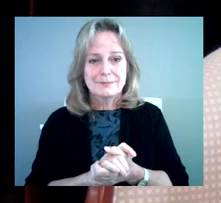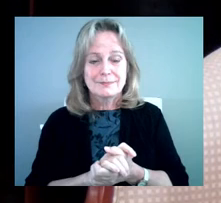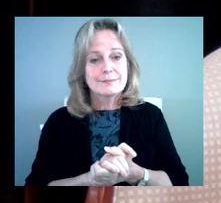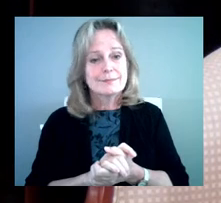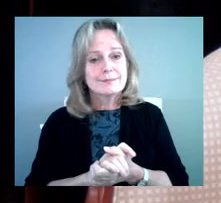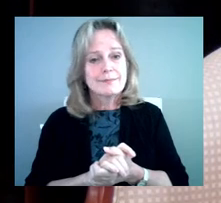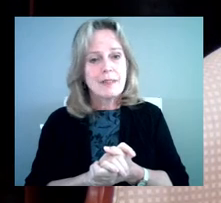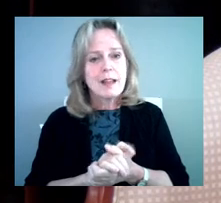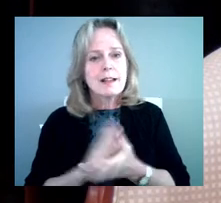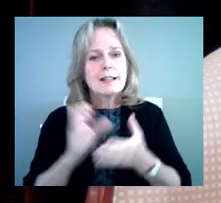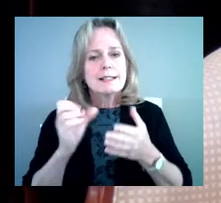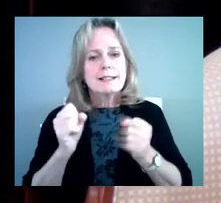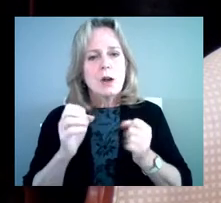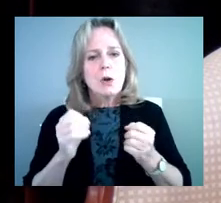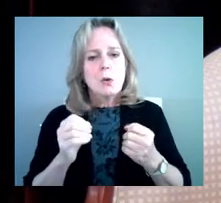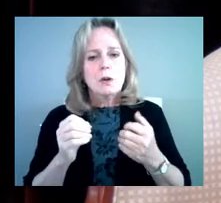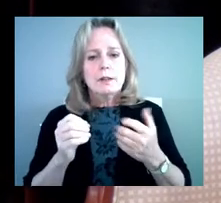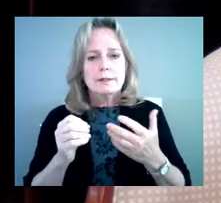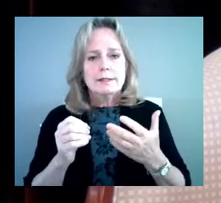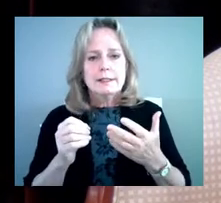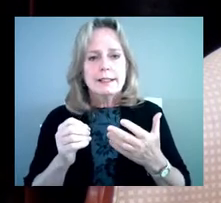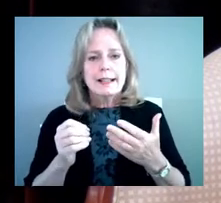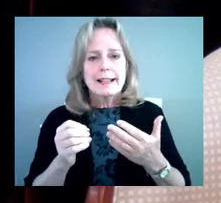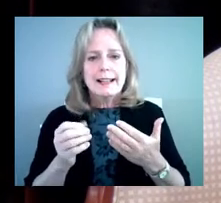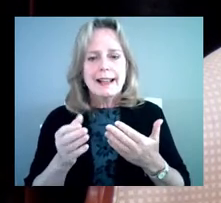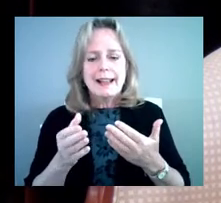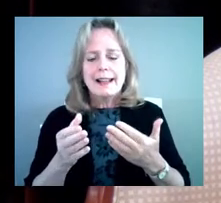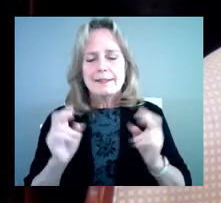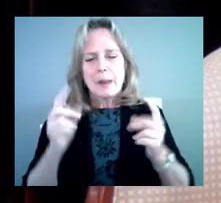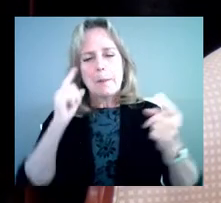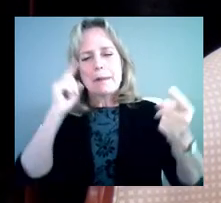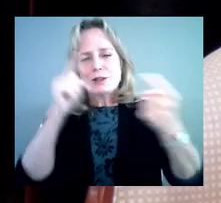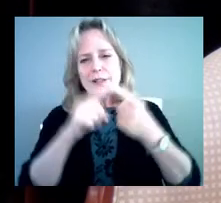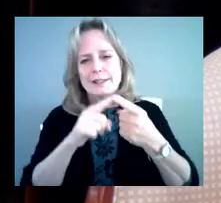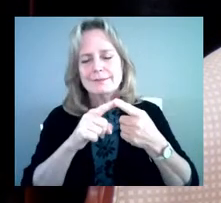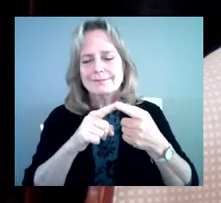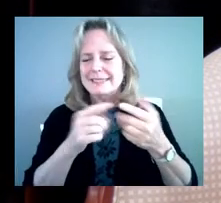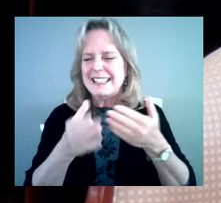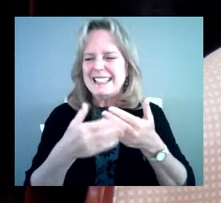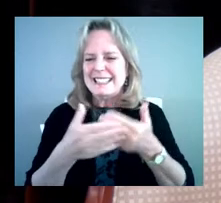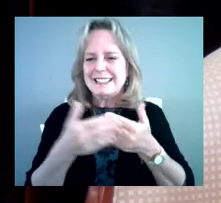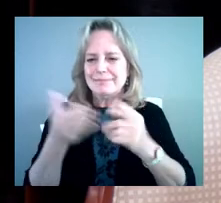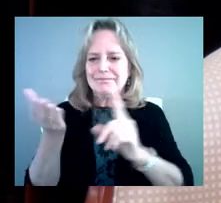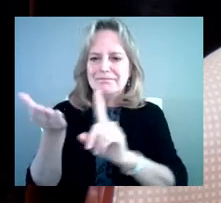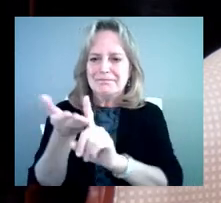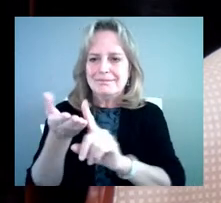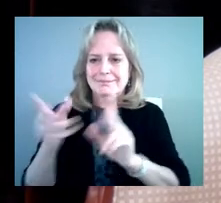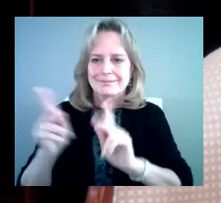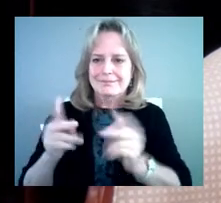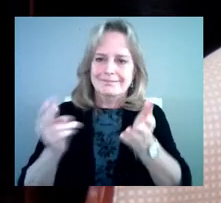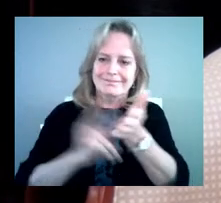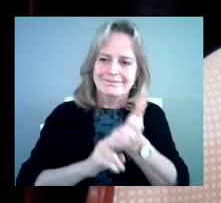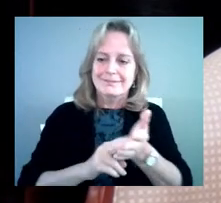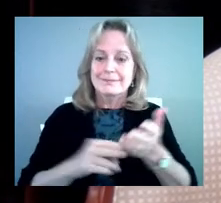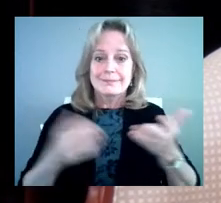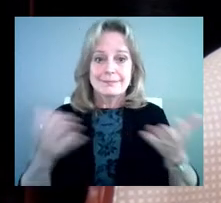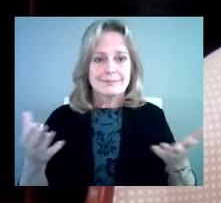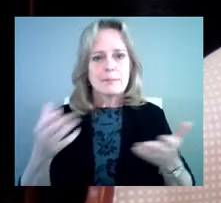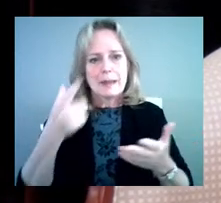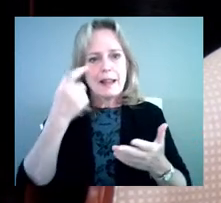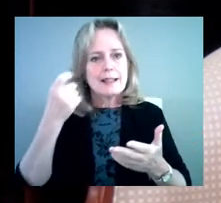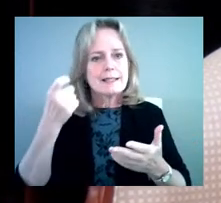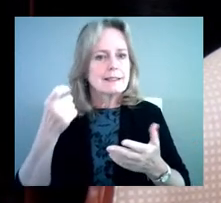the mission is pretty easy to sell, all the more because, as far as I can tell, there